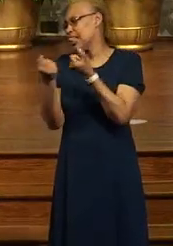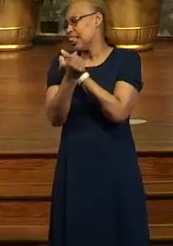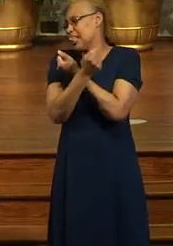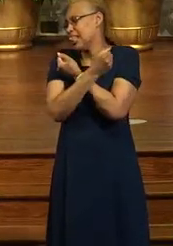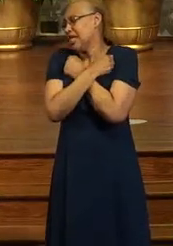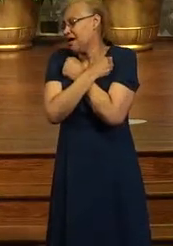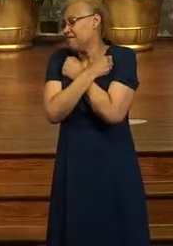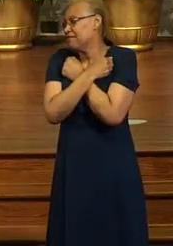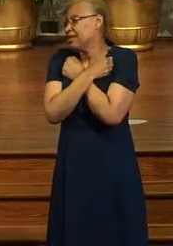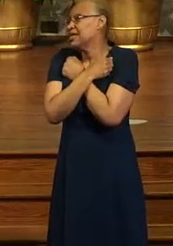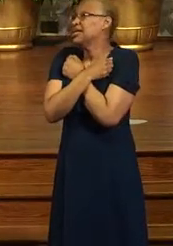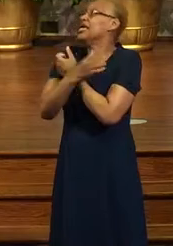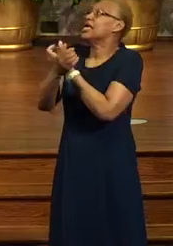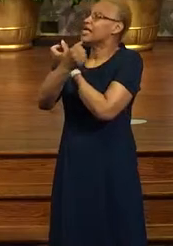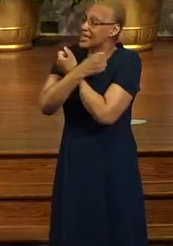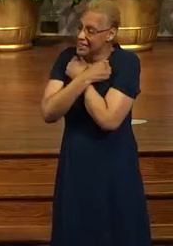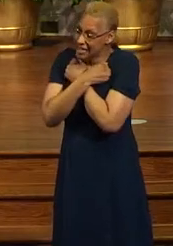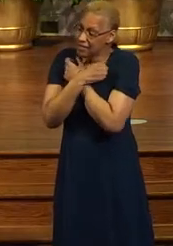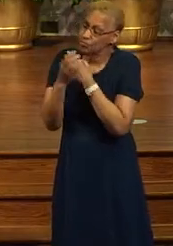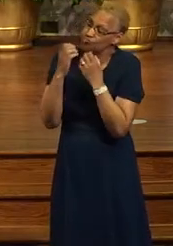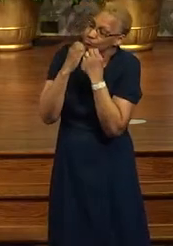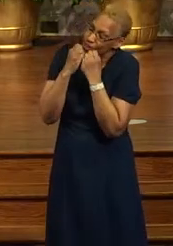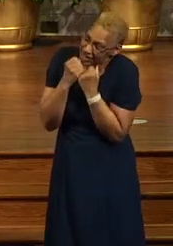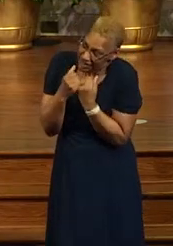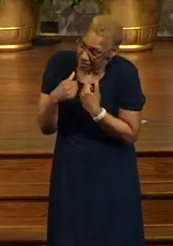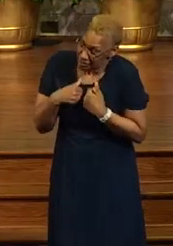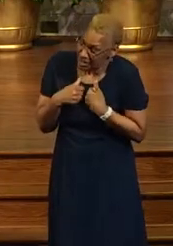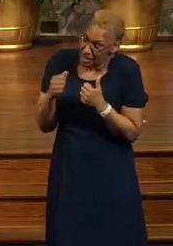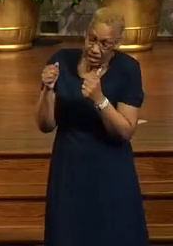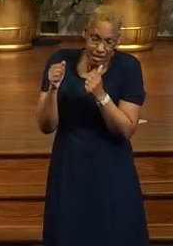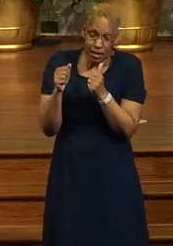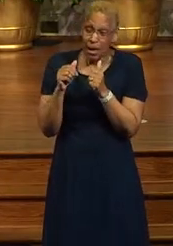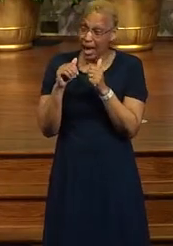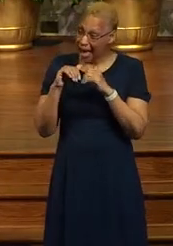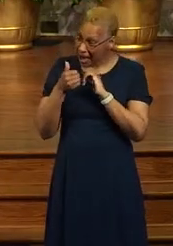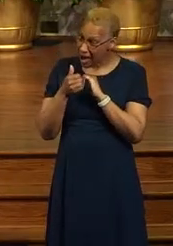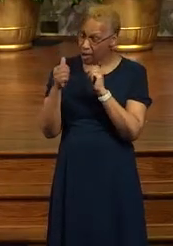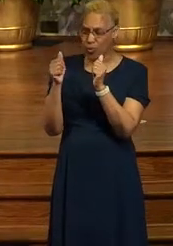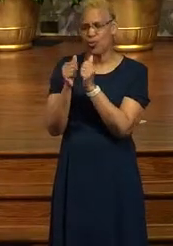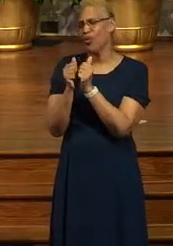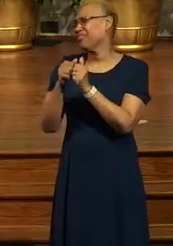he loved me with a